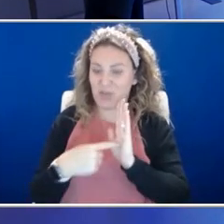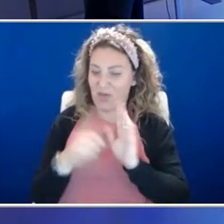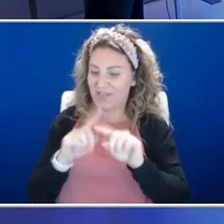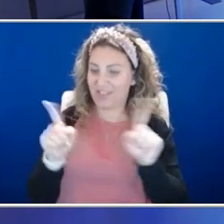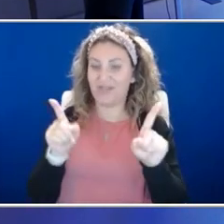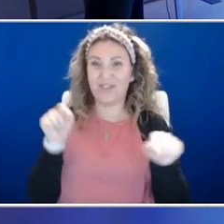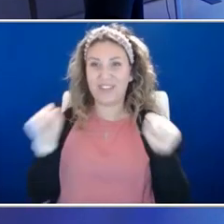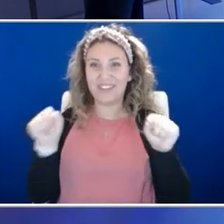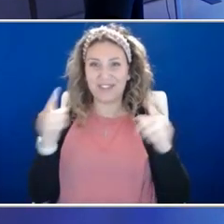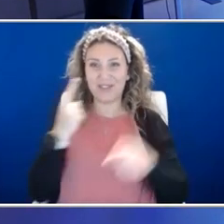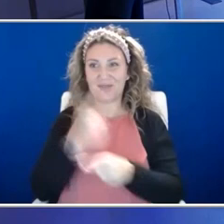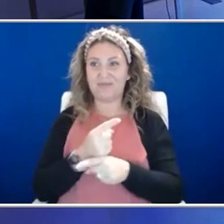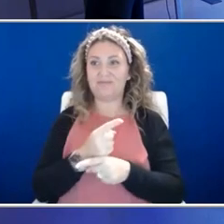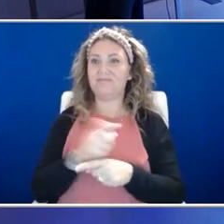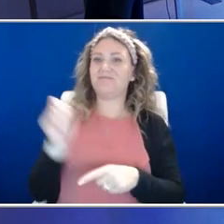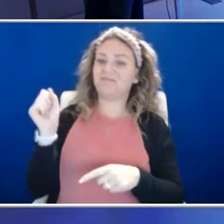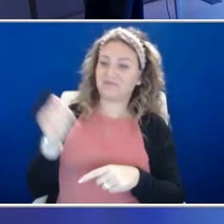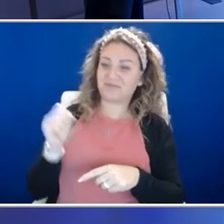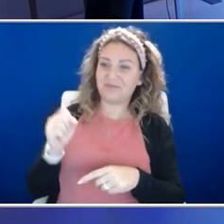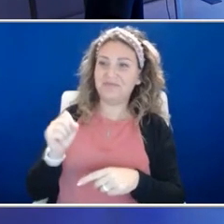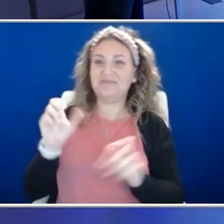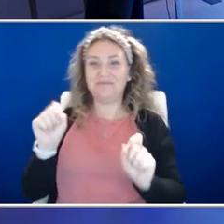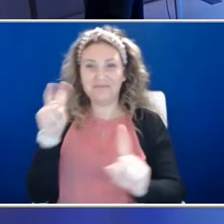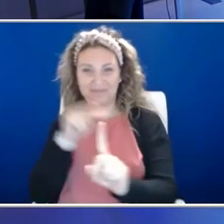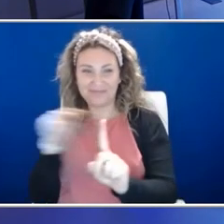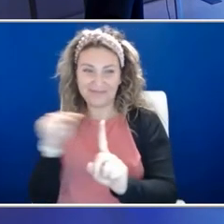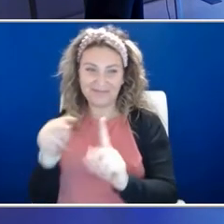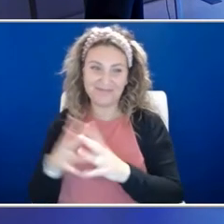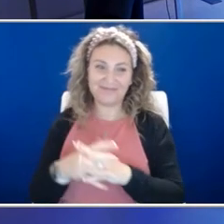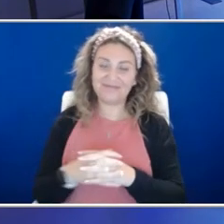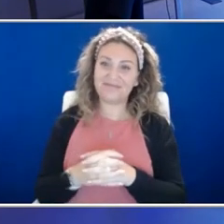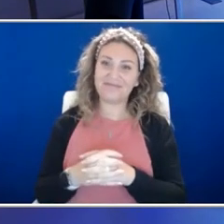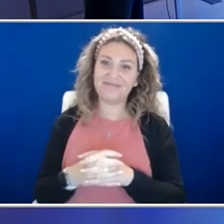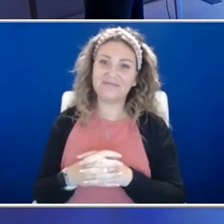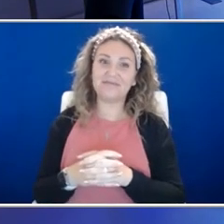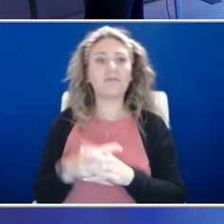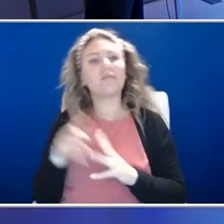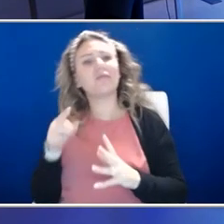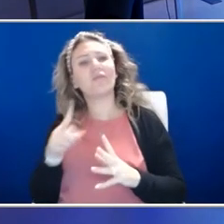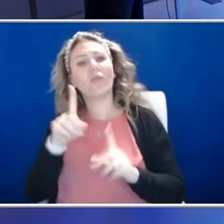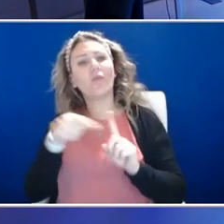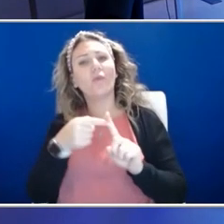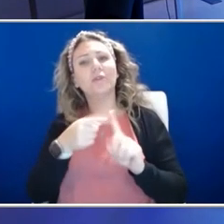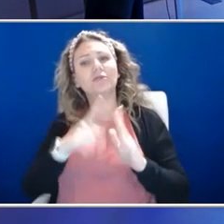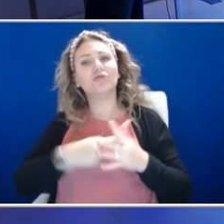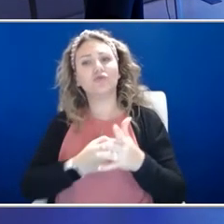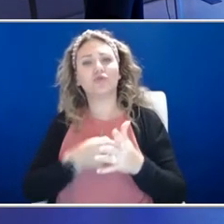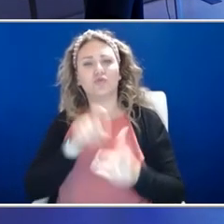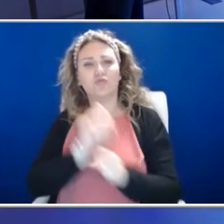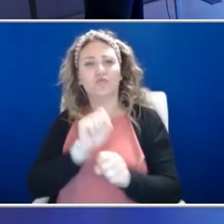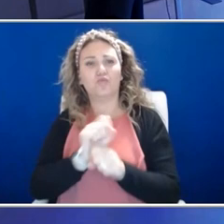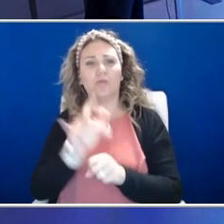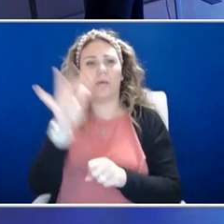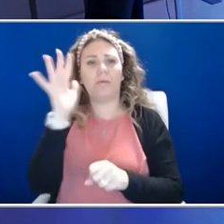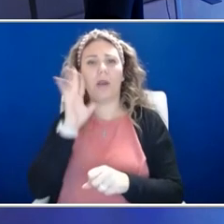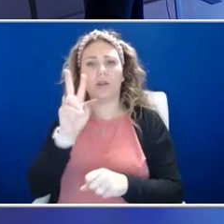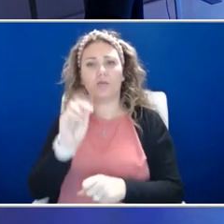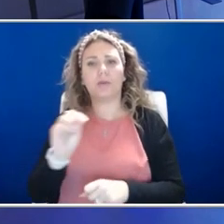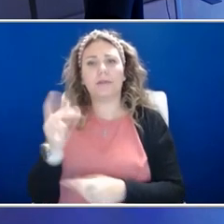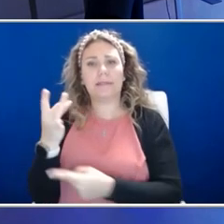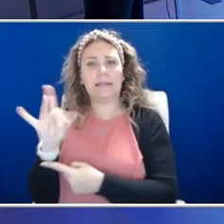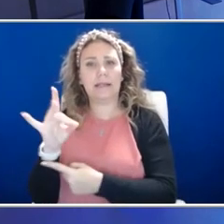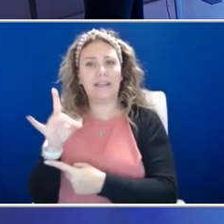Yes, test the perspective. So Dr. Lyre-Bred, when you first started your work on this back in 2018, you thought you'd